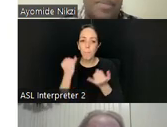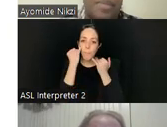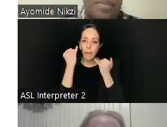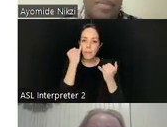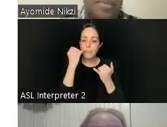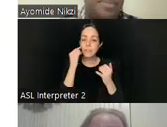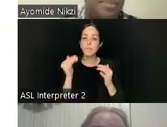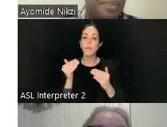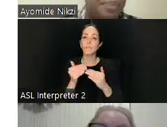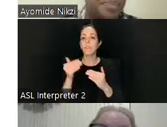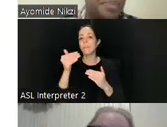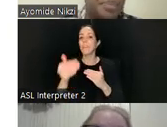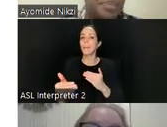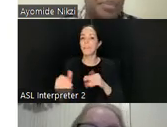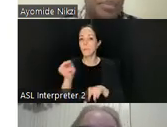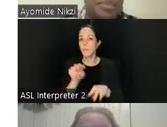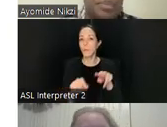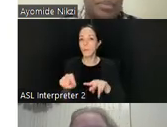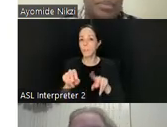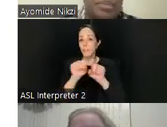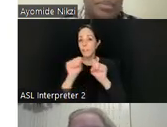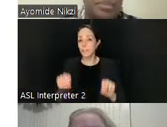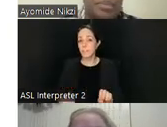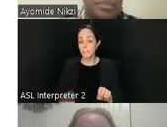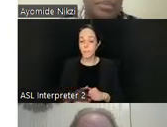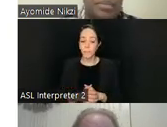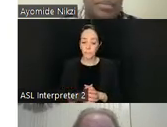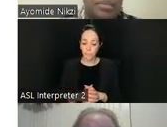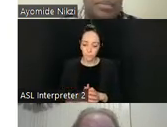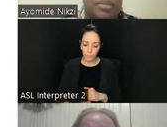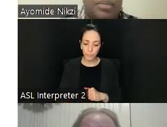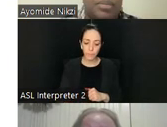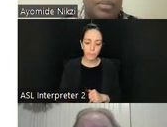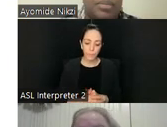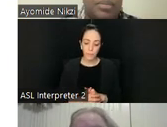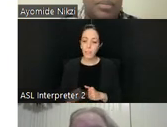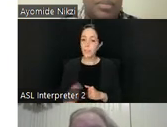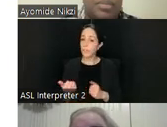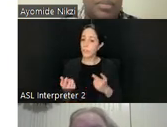system. Any questions, additions, ideas for changing this?